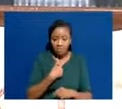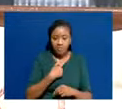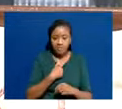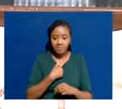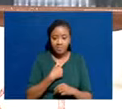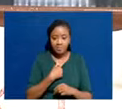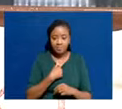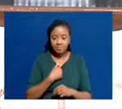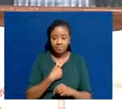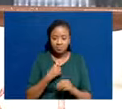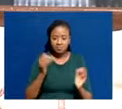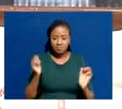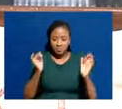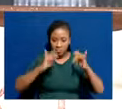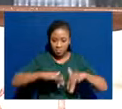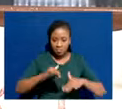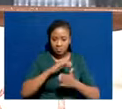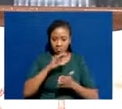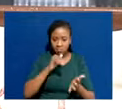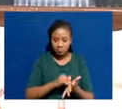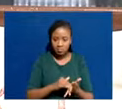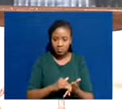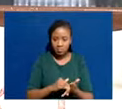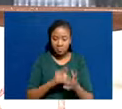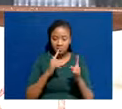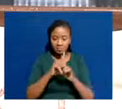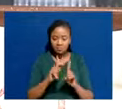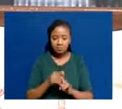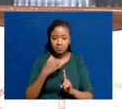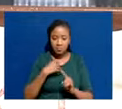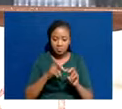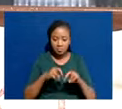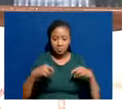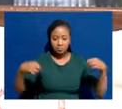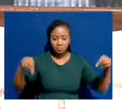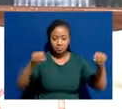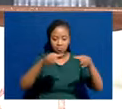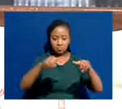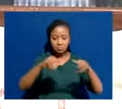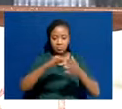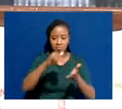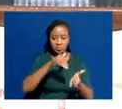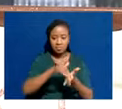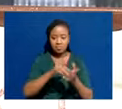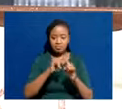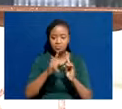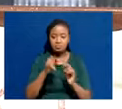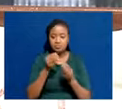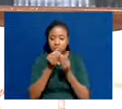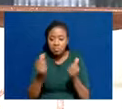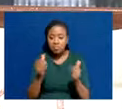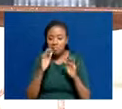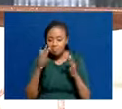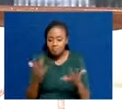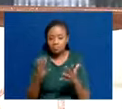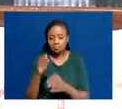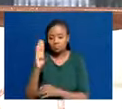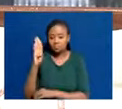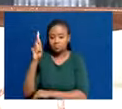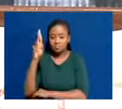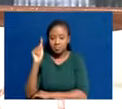arena around it. And so the real solution for the termini is a BRT. Now, Namata had